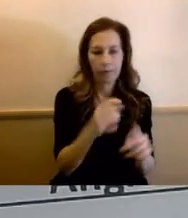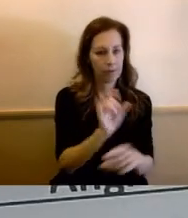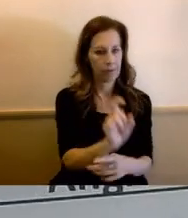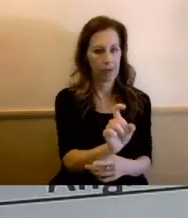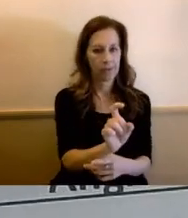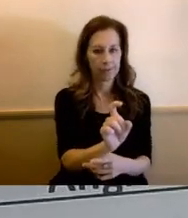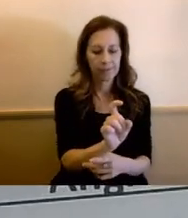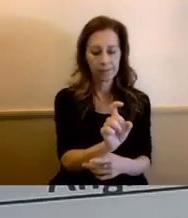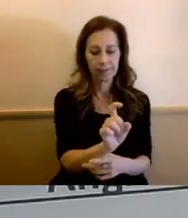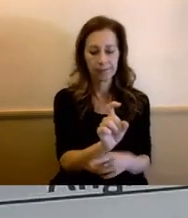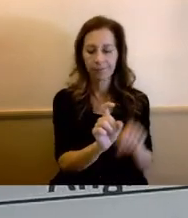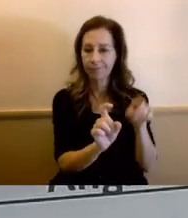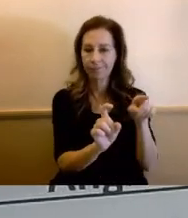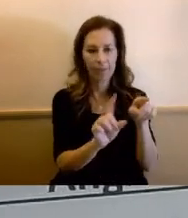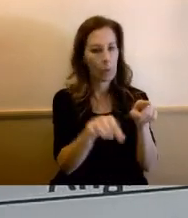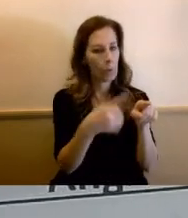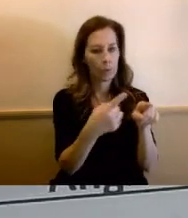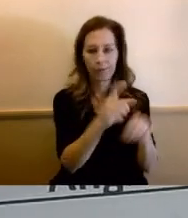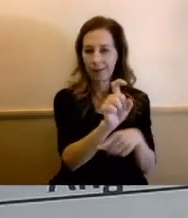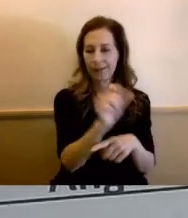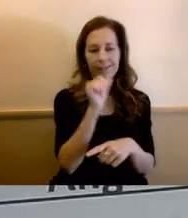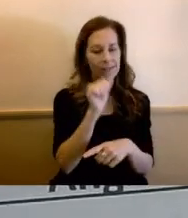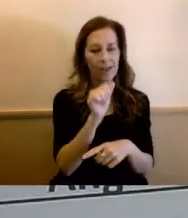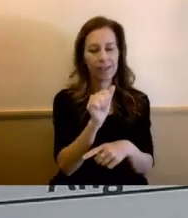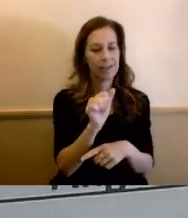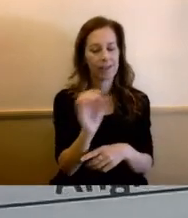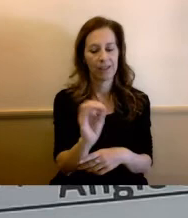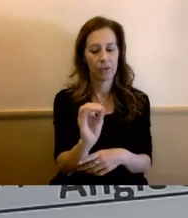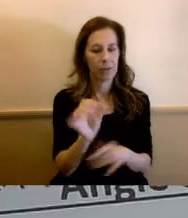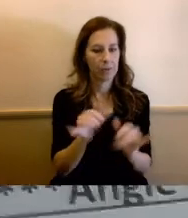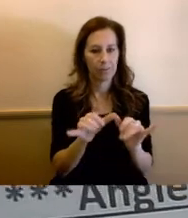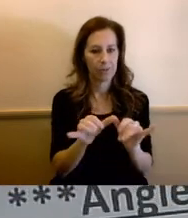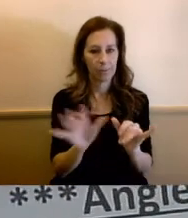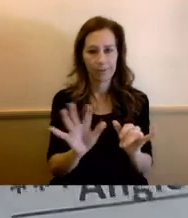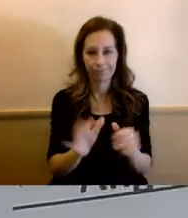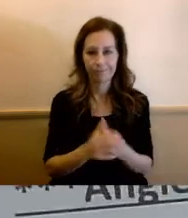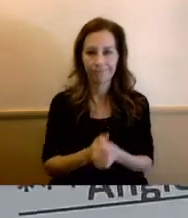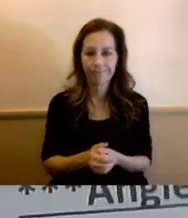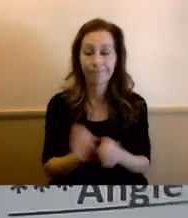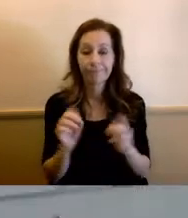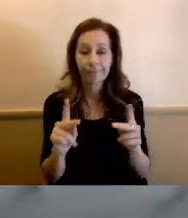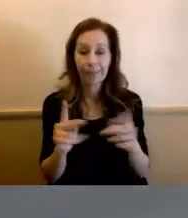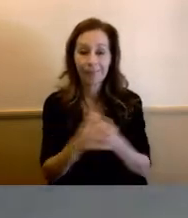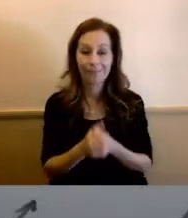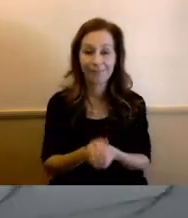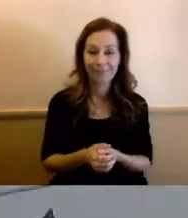the x, not the degree measurement. Alright.